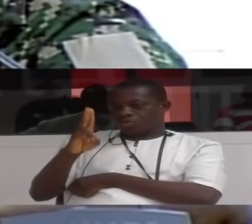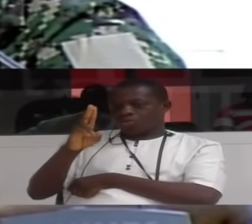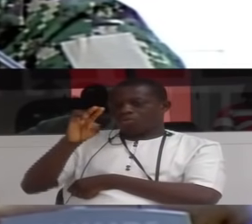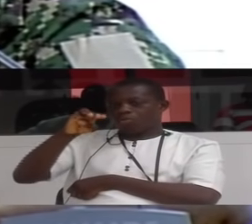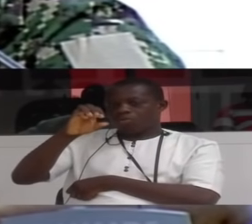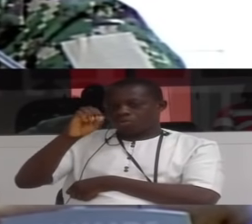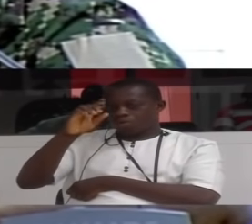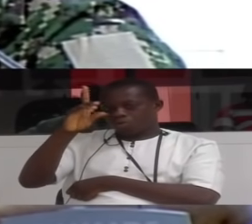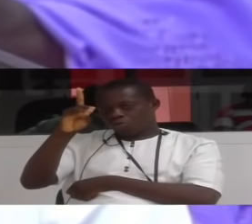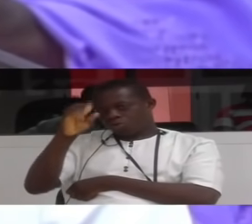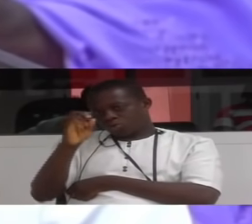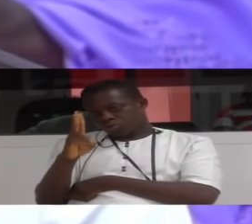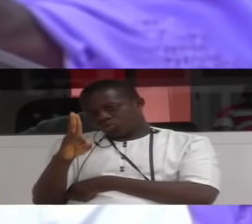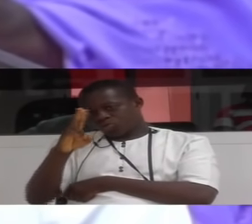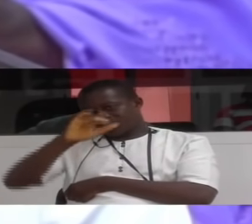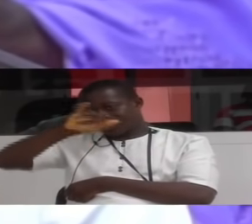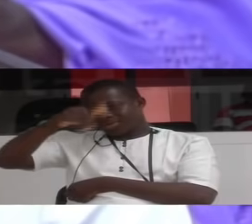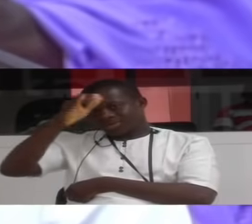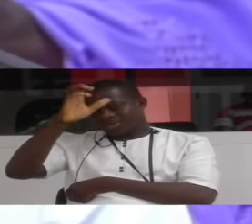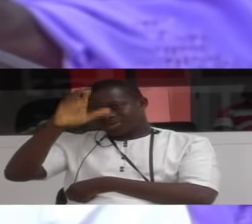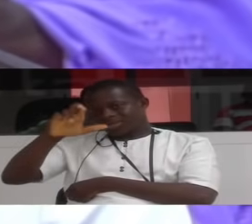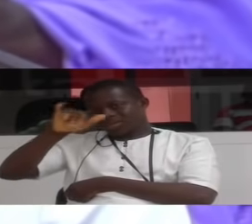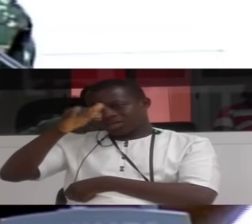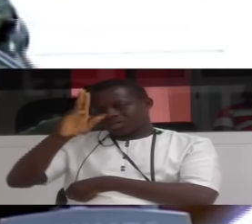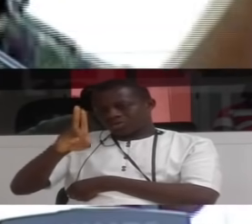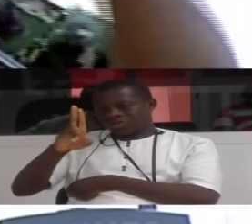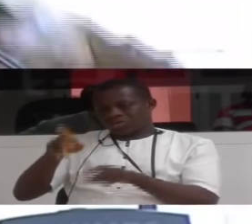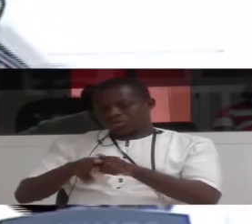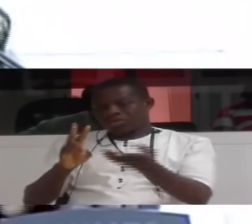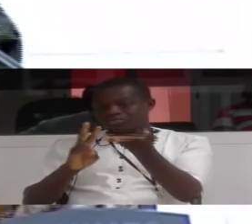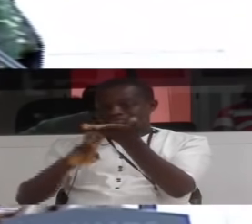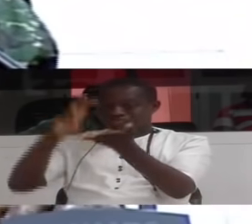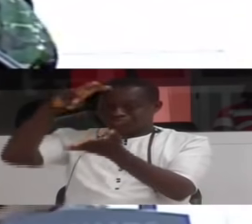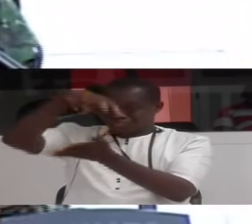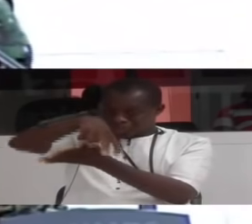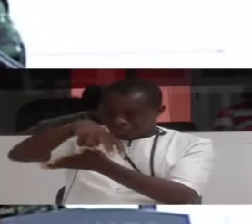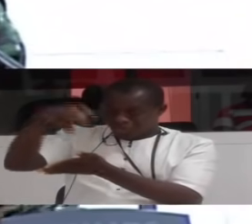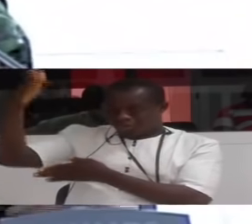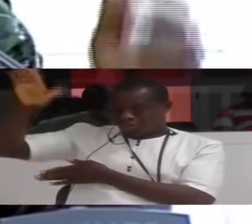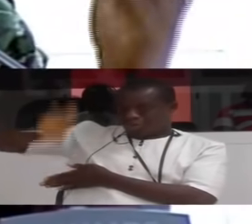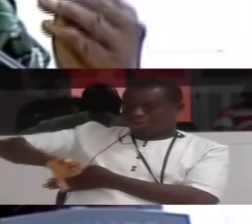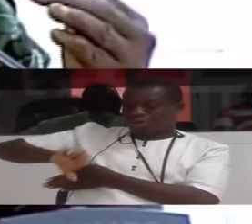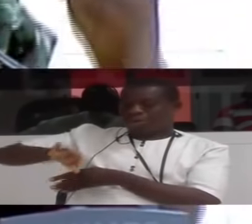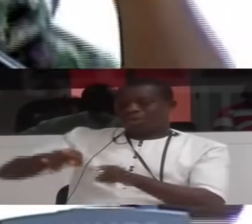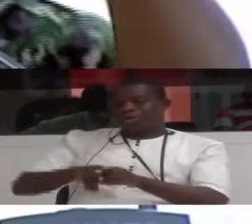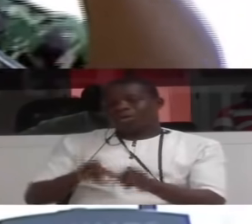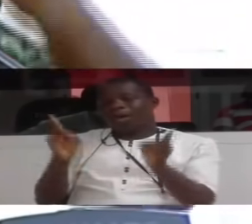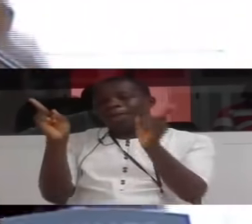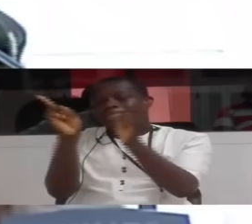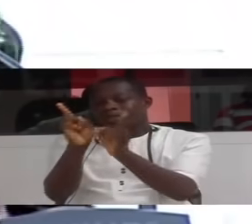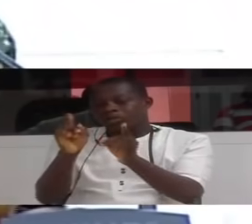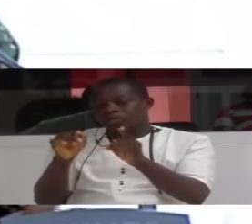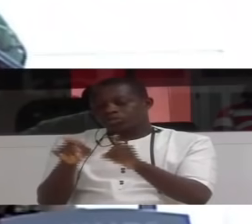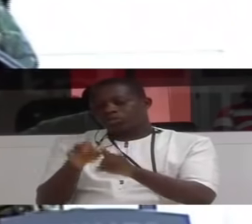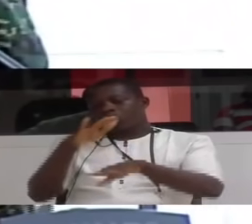Rambo. Alias Rambo. Kabirin Seled, it all Seleda. After they climbed over the fence. Ni benta wo iribako de